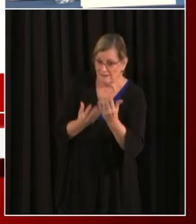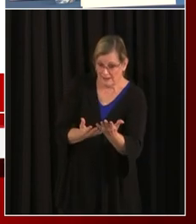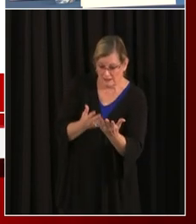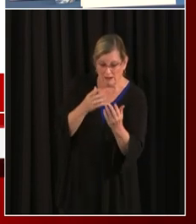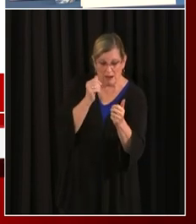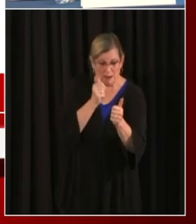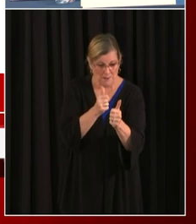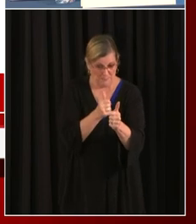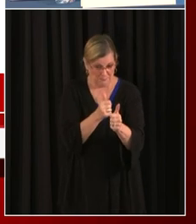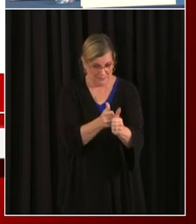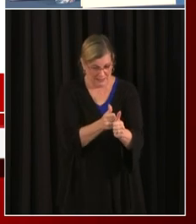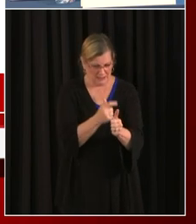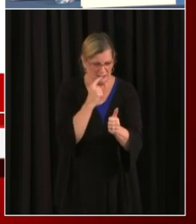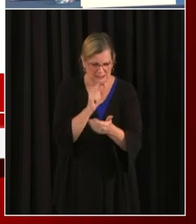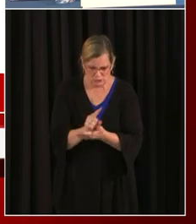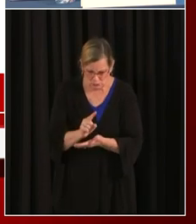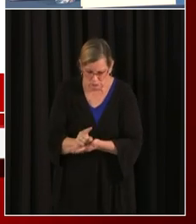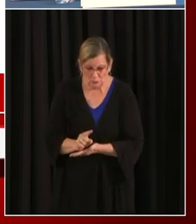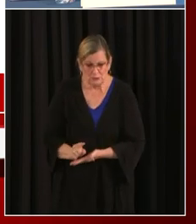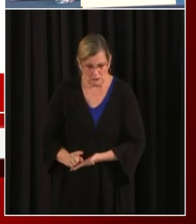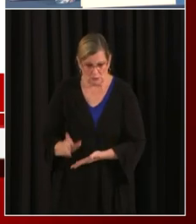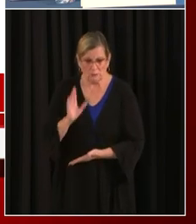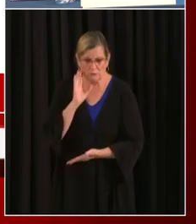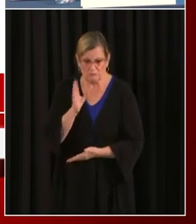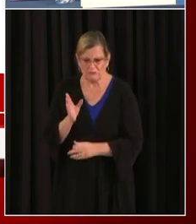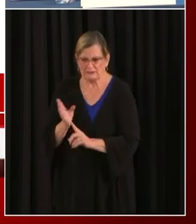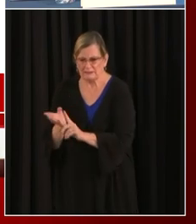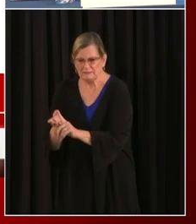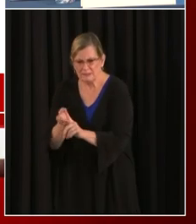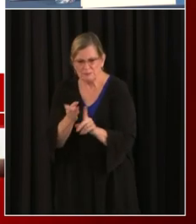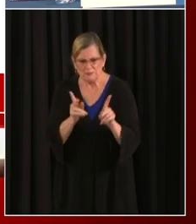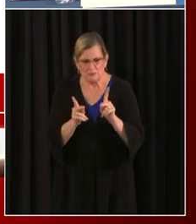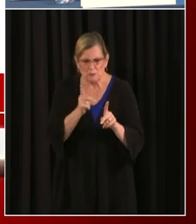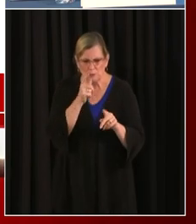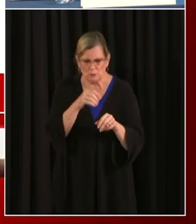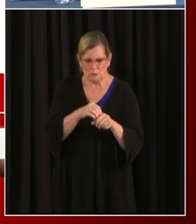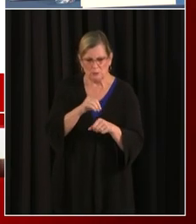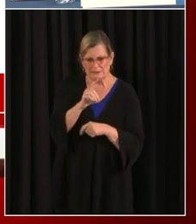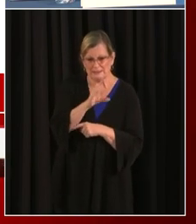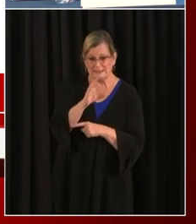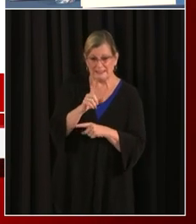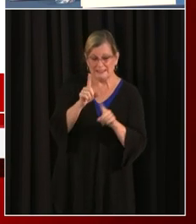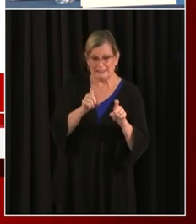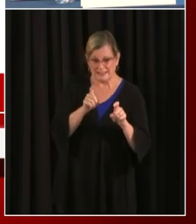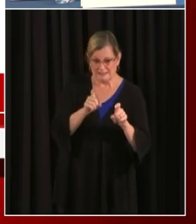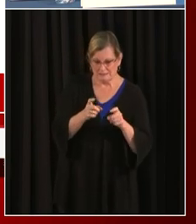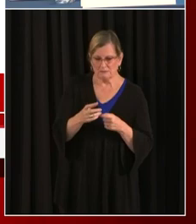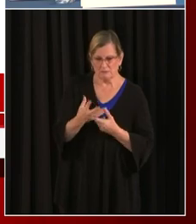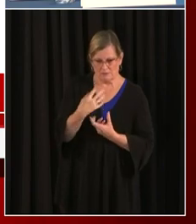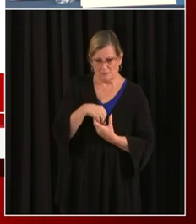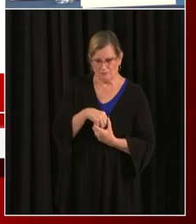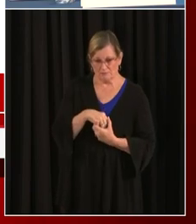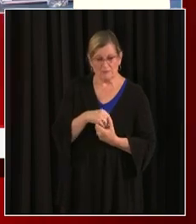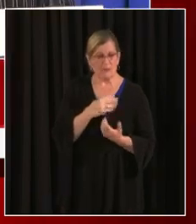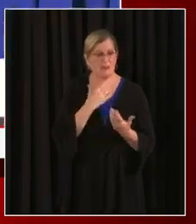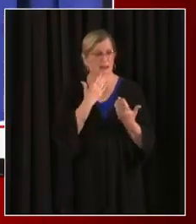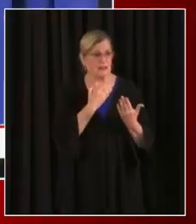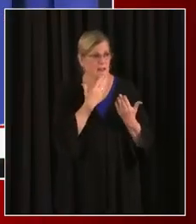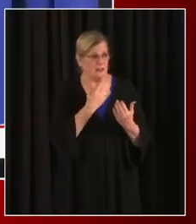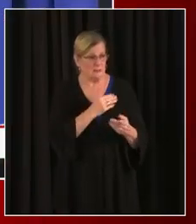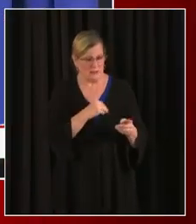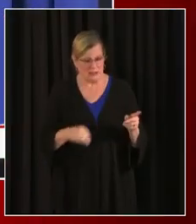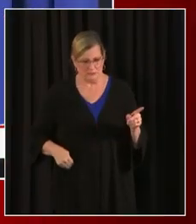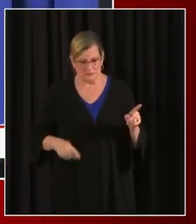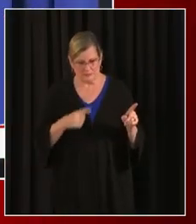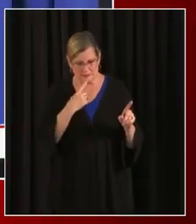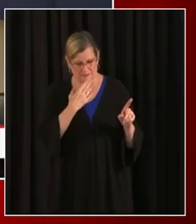ability to get more people into testing who are close contacts as a result of its launch. Thank you, Madam Mayor. Thank you, Dr. Nesbitt. I